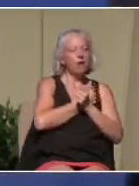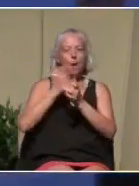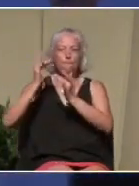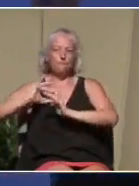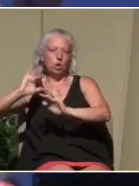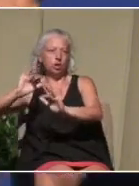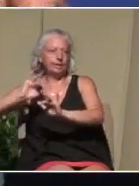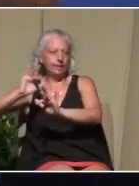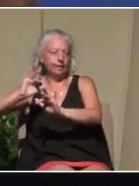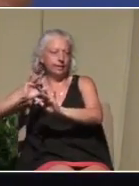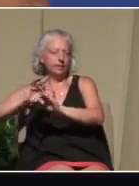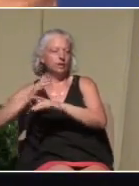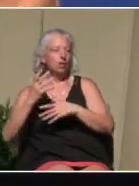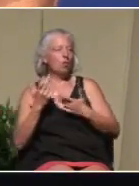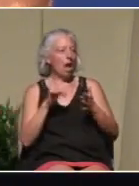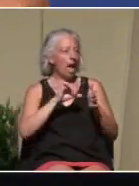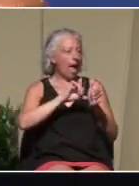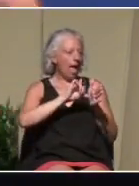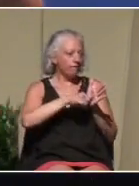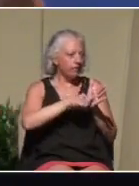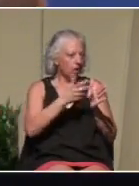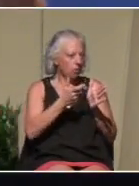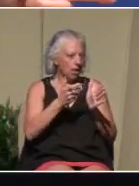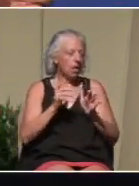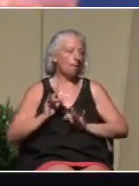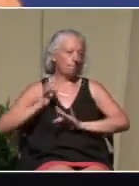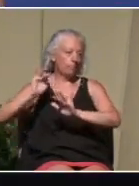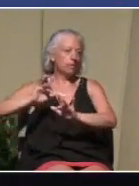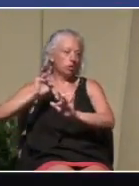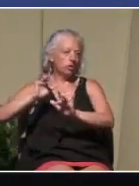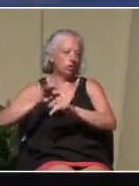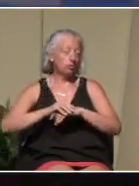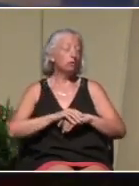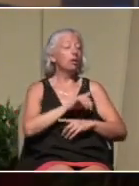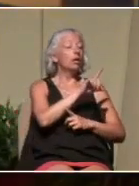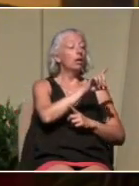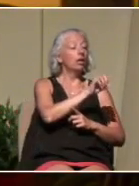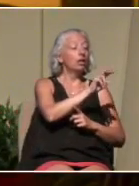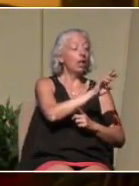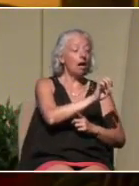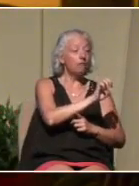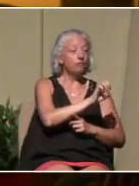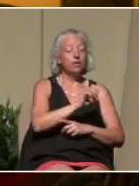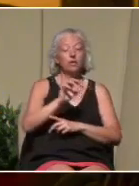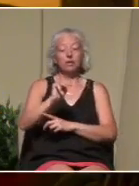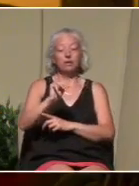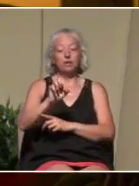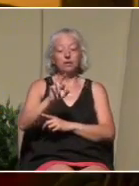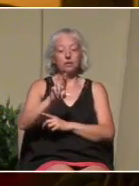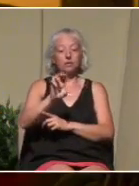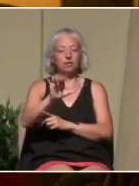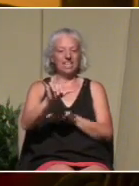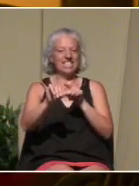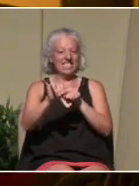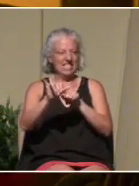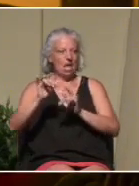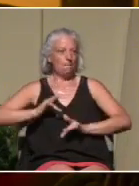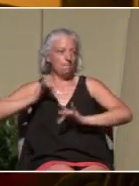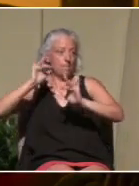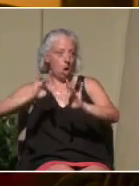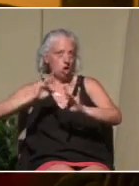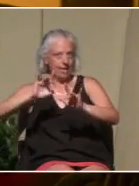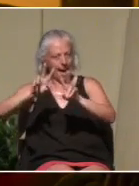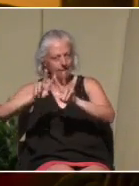start by emphasizing the second word. So we've got love, mercy, and I want to look at this word